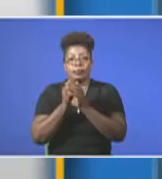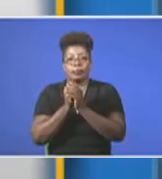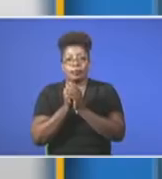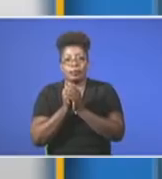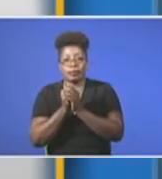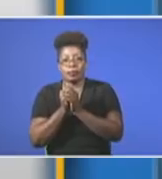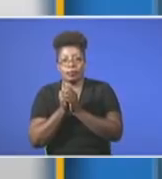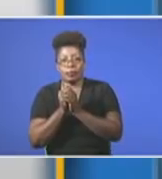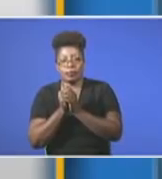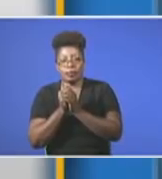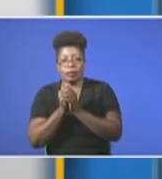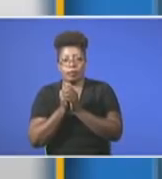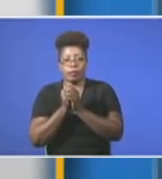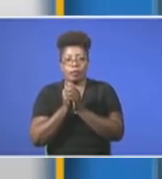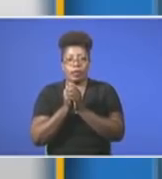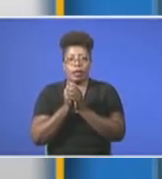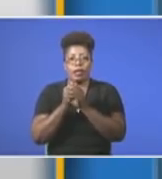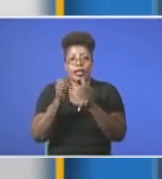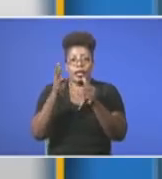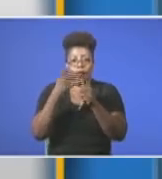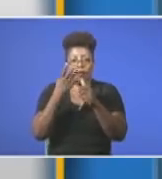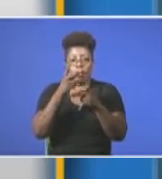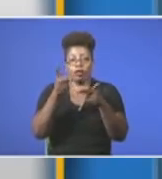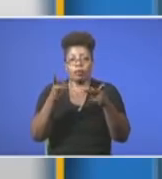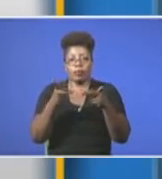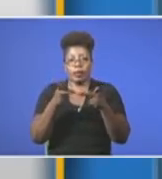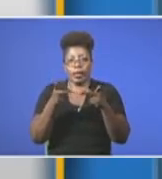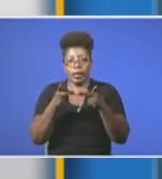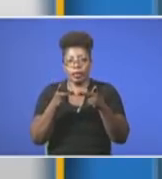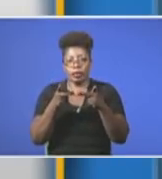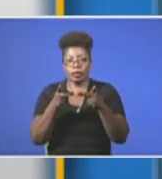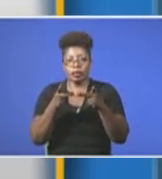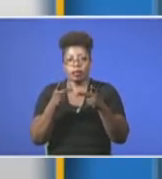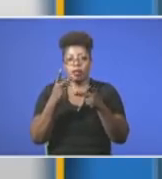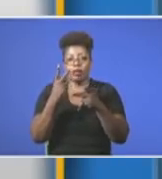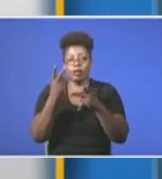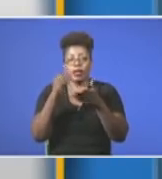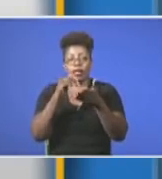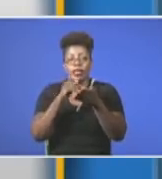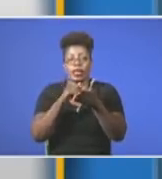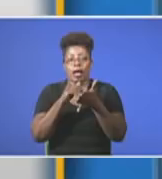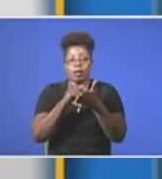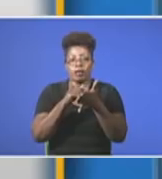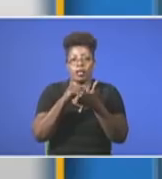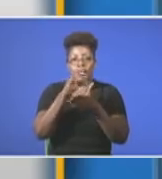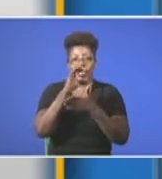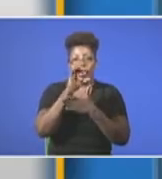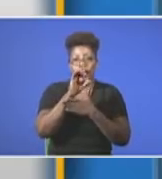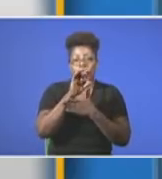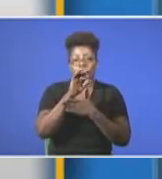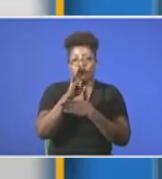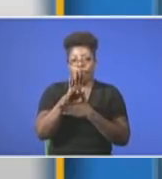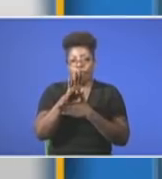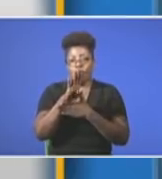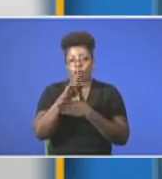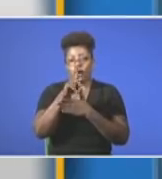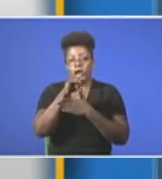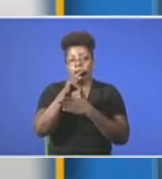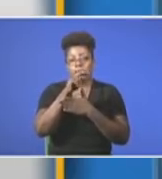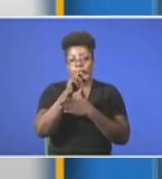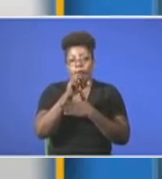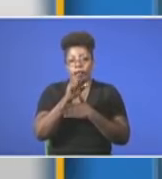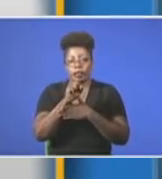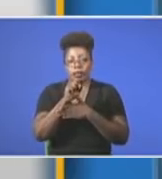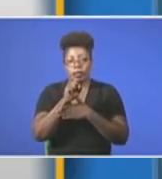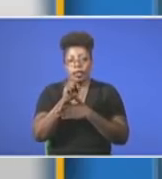national champ David Slatter, they placed fourth in the 19th field, 3,684 pins and a 205 average. As for